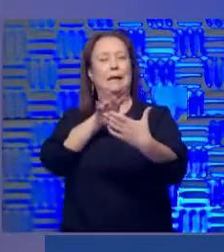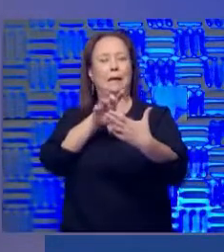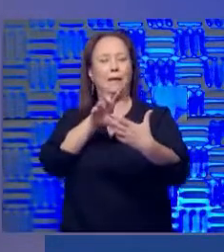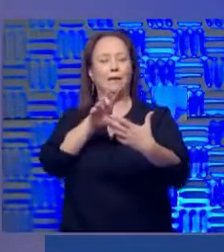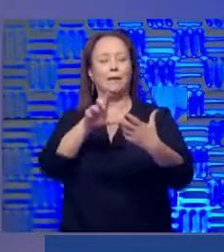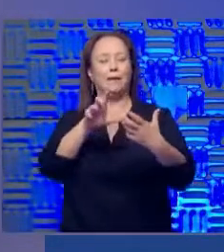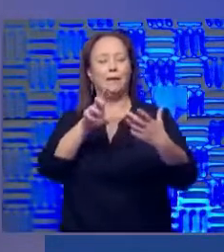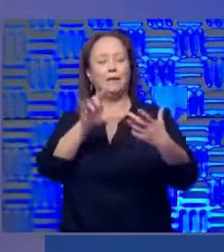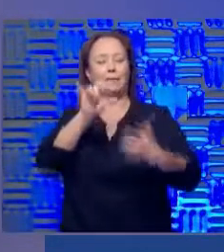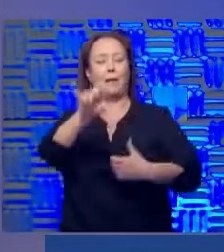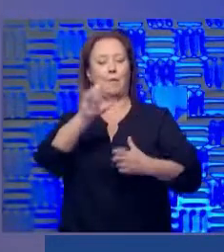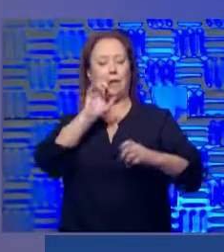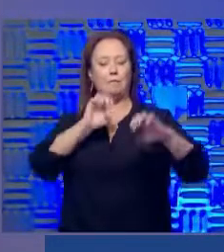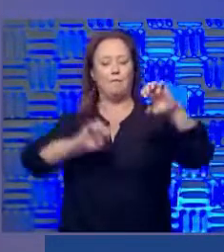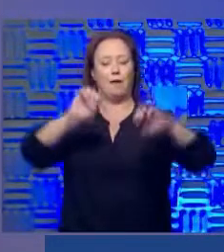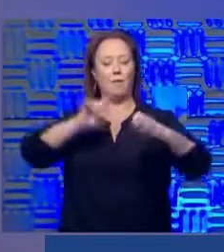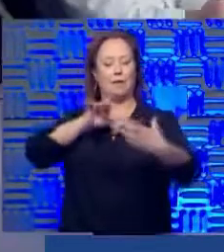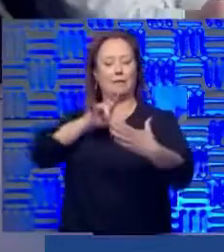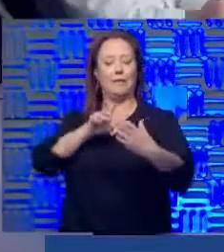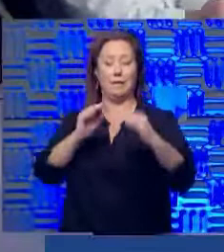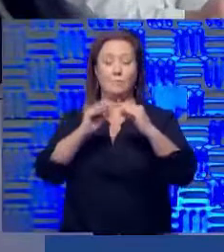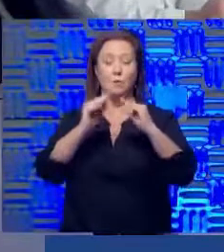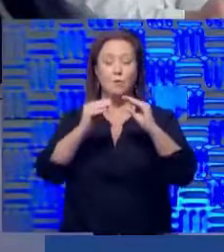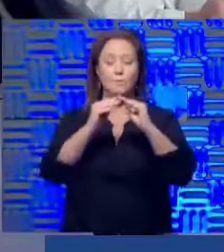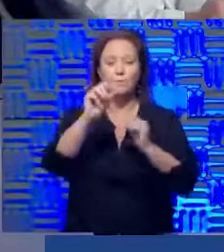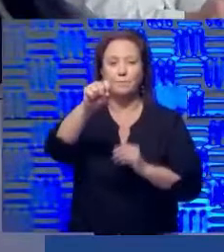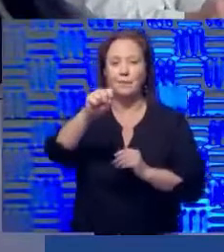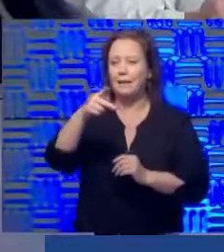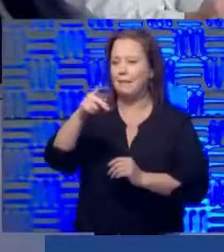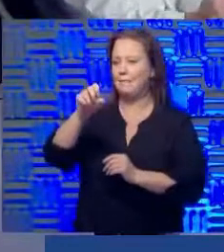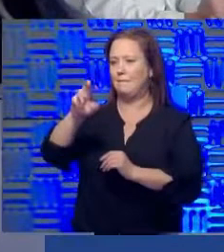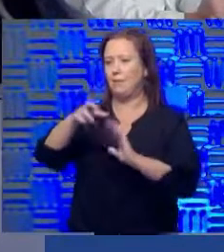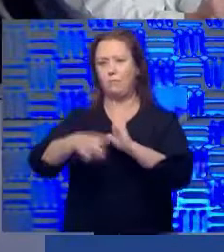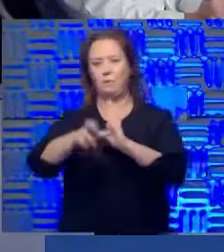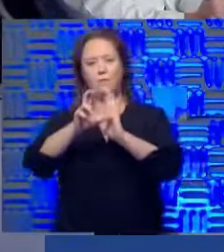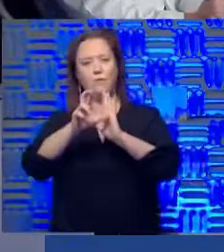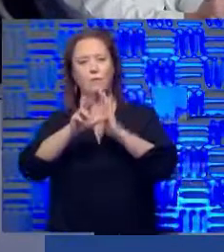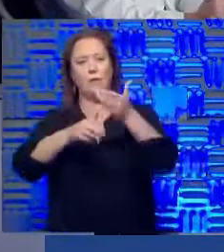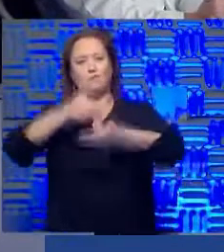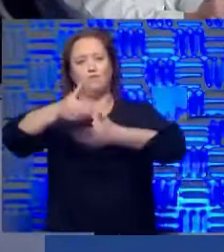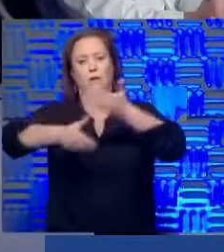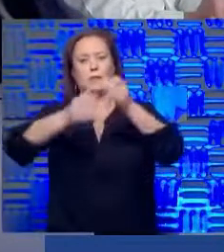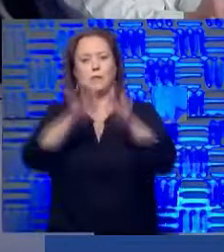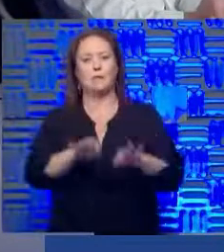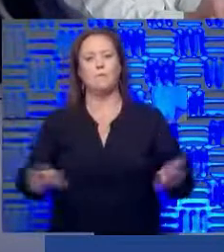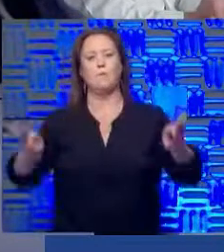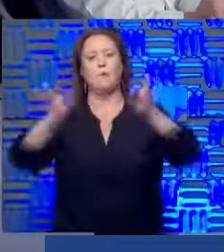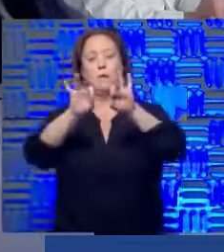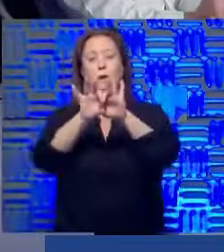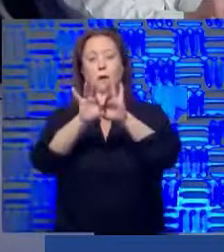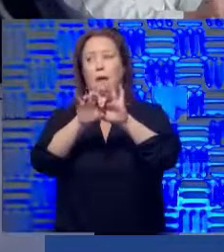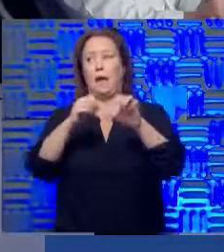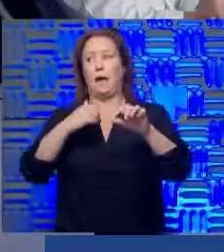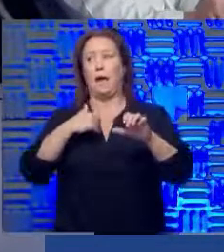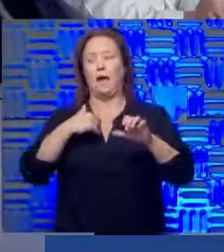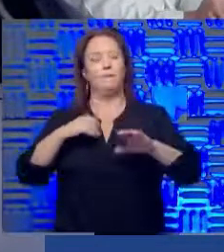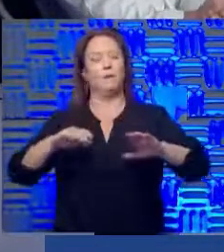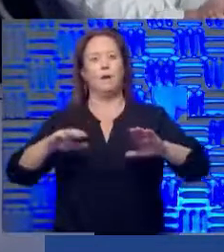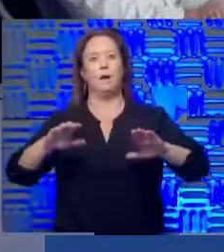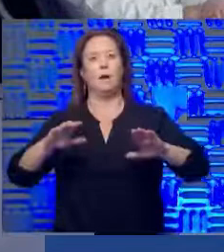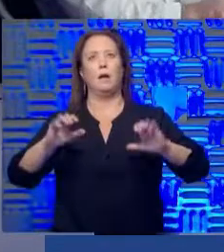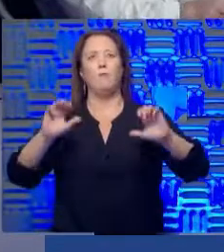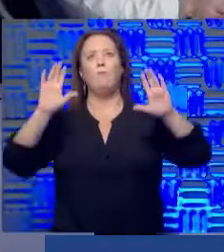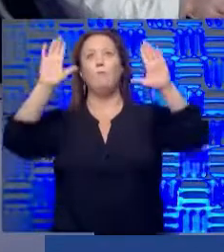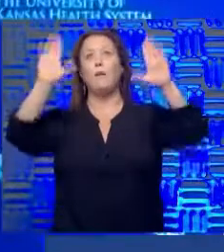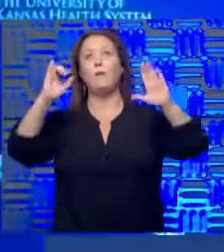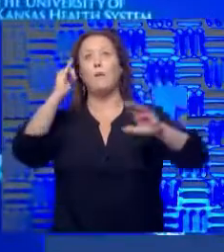to evaluate that and look at that for sure. And that peer review process is really important. As an example, I have a lot of great ideas.